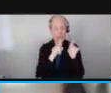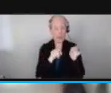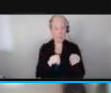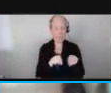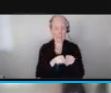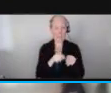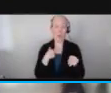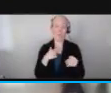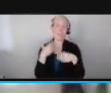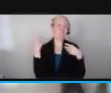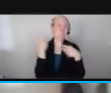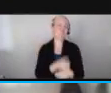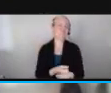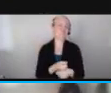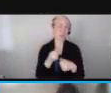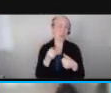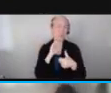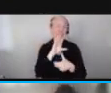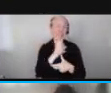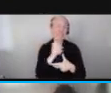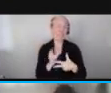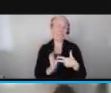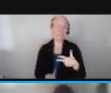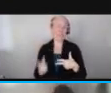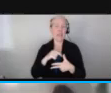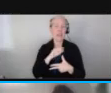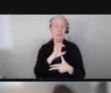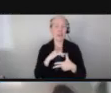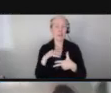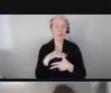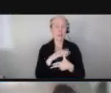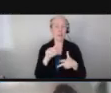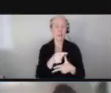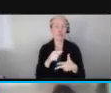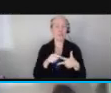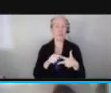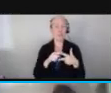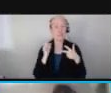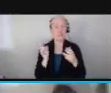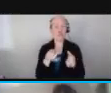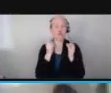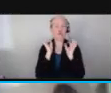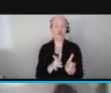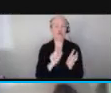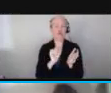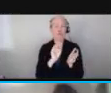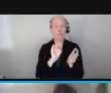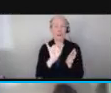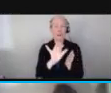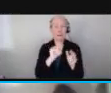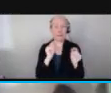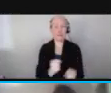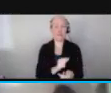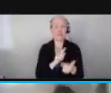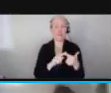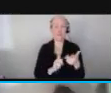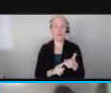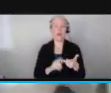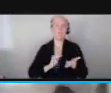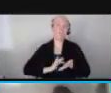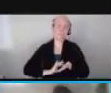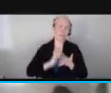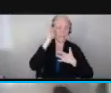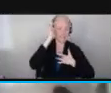environmental injury, traumatic injury, and medical illness. And I think intuitively that can make sense that